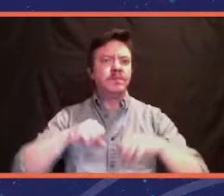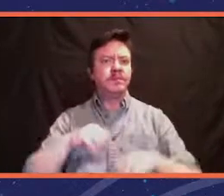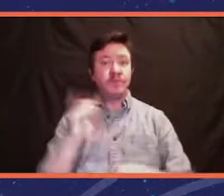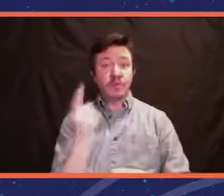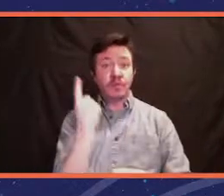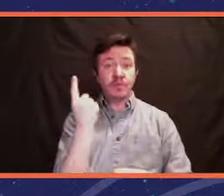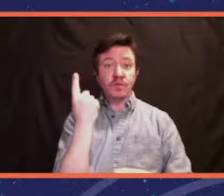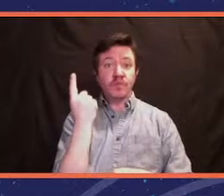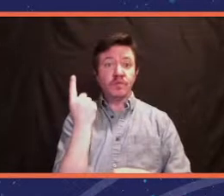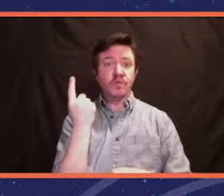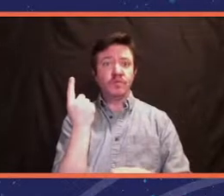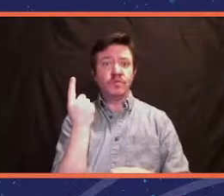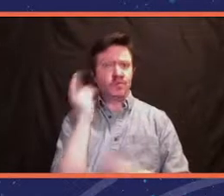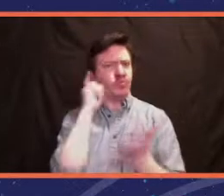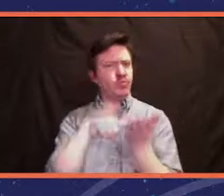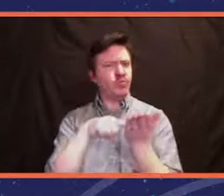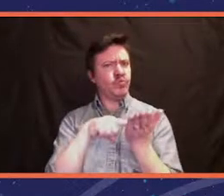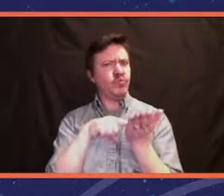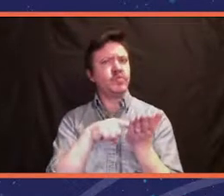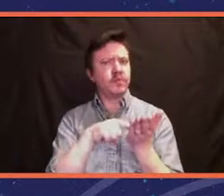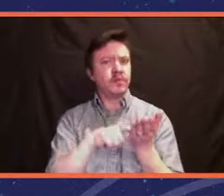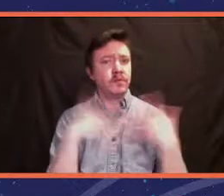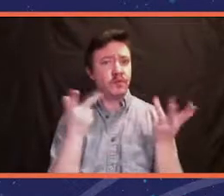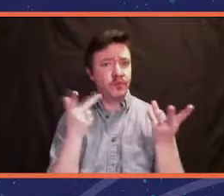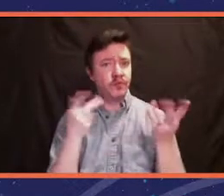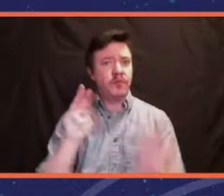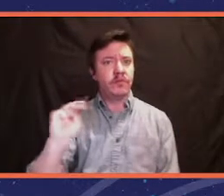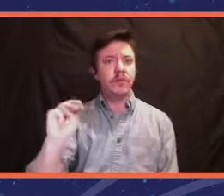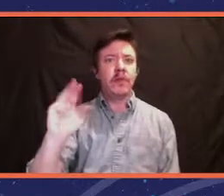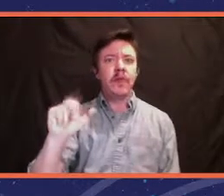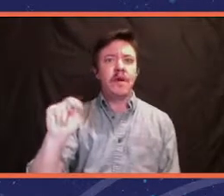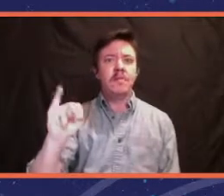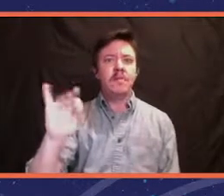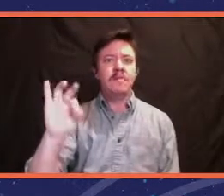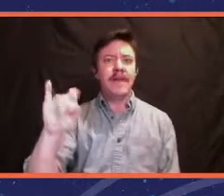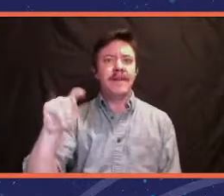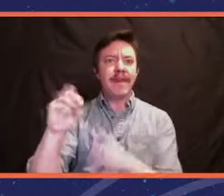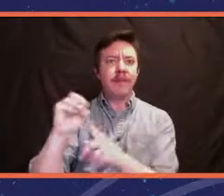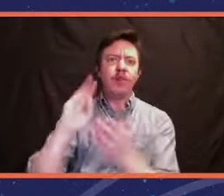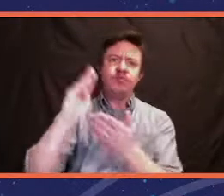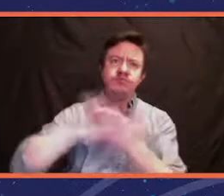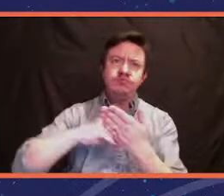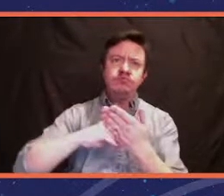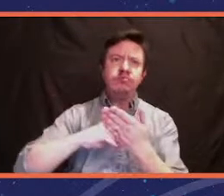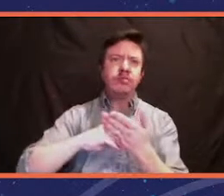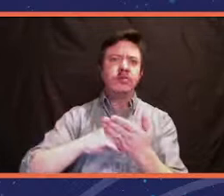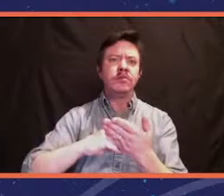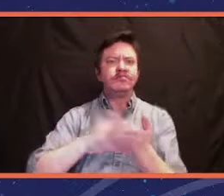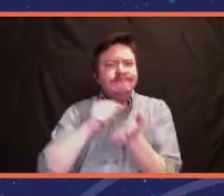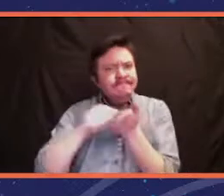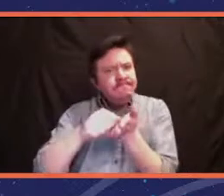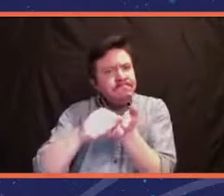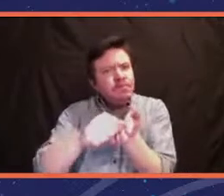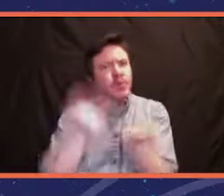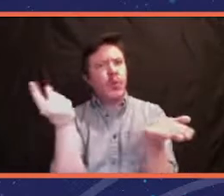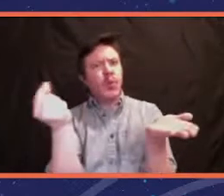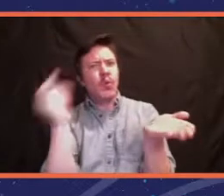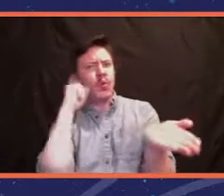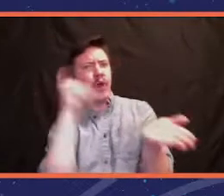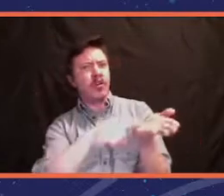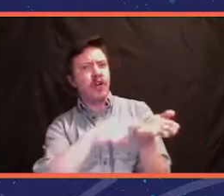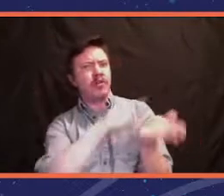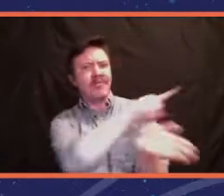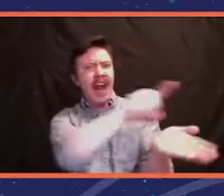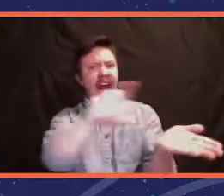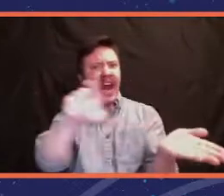came out of it was a manifesto. We wanted to write a manifesto just to acknowledge just the grief that folks were